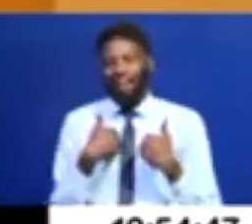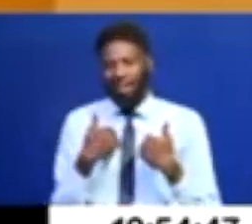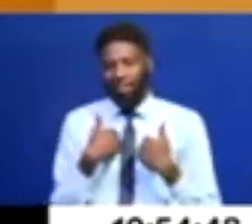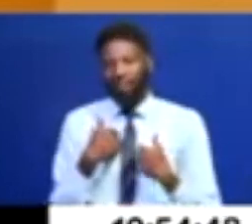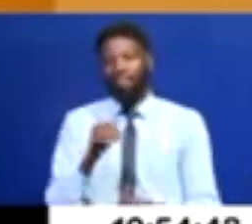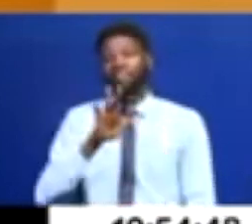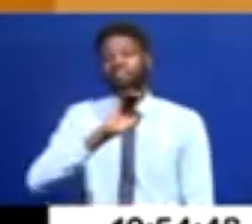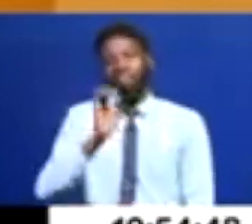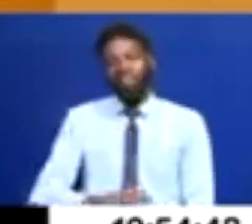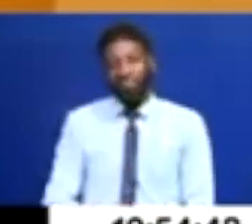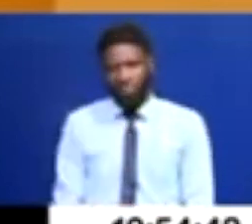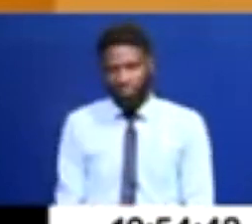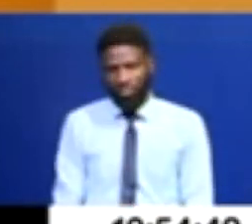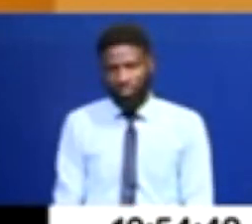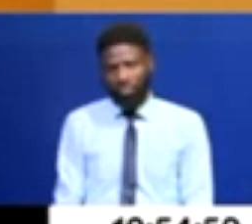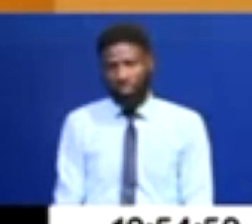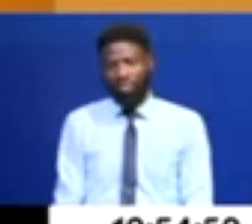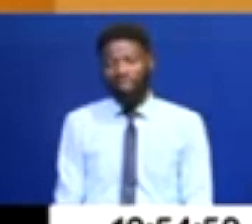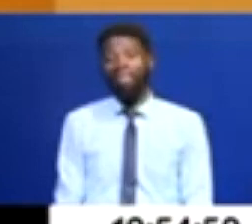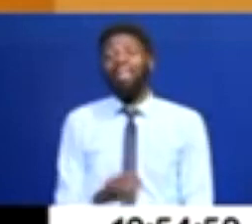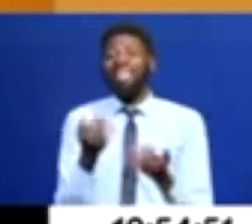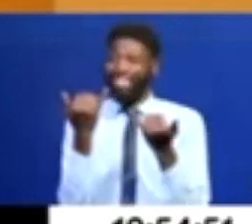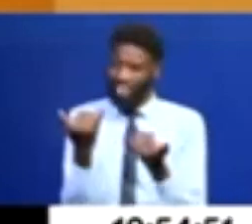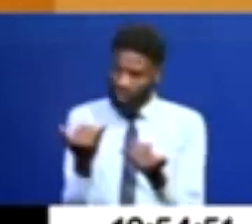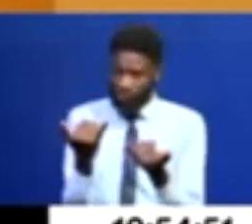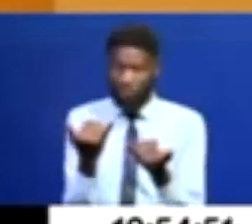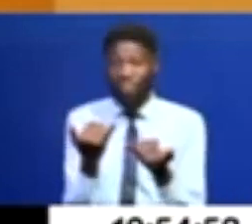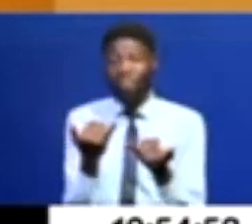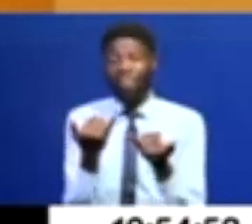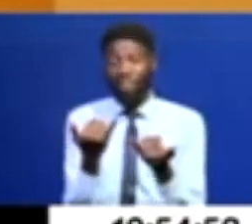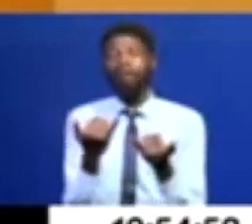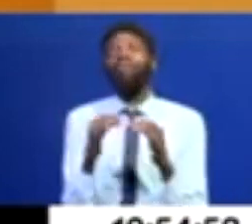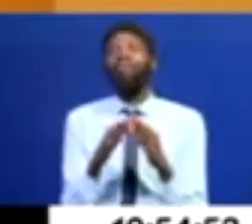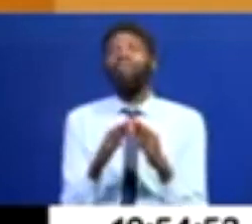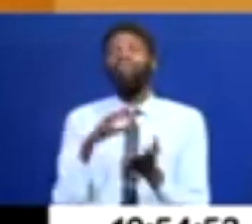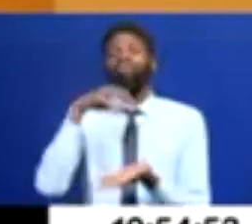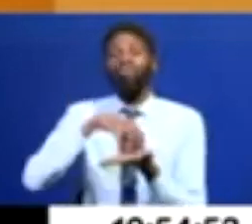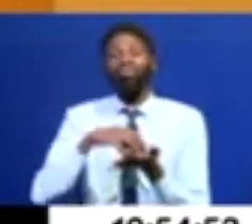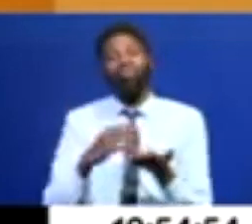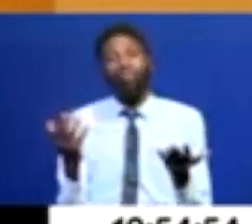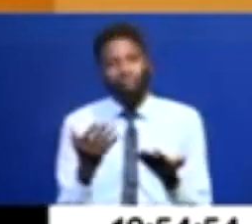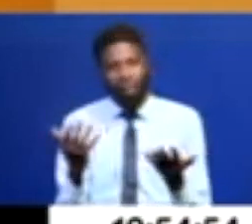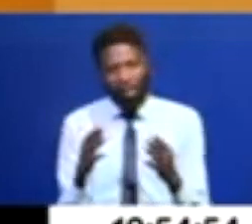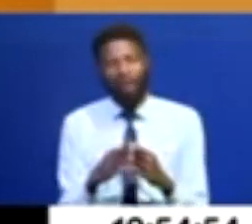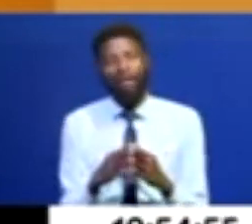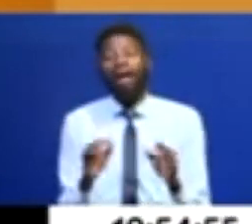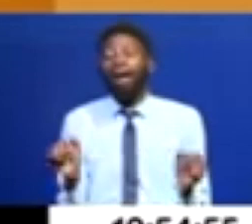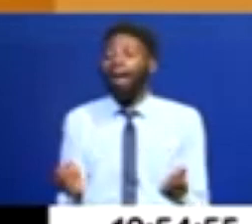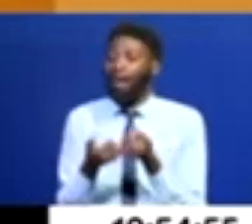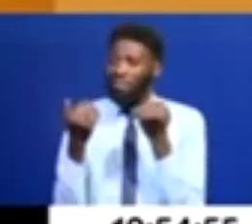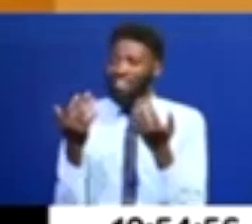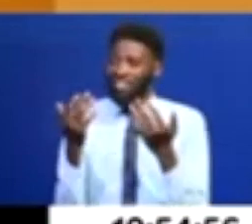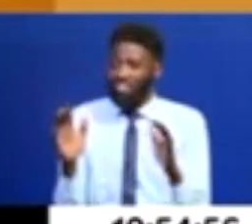up. Mm-hmm. Okay. Now that is what you're saying. Mm-hmm. In now an ideal situation where the transaction that was done,